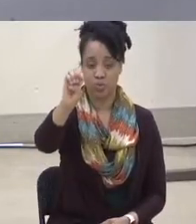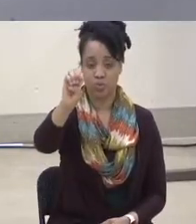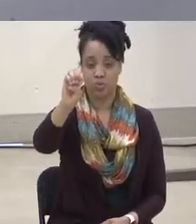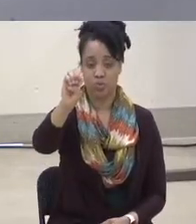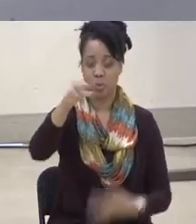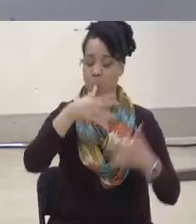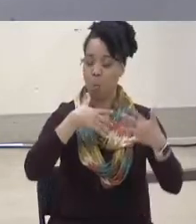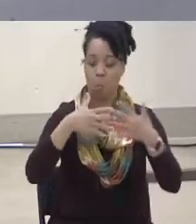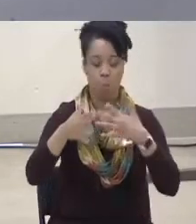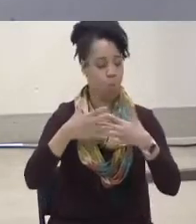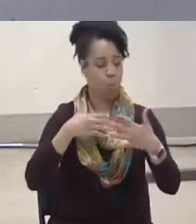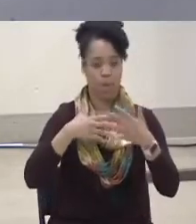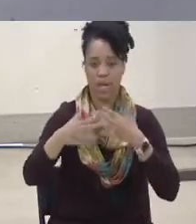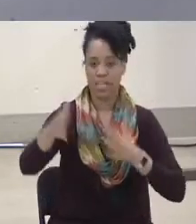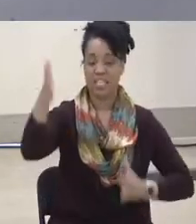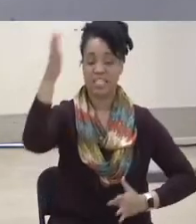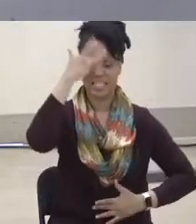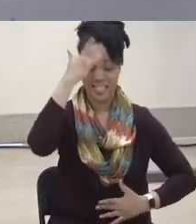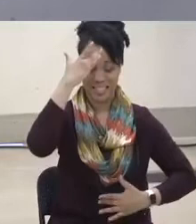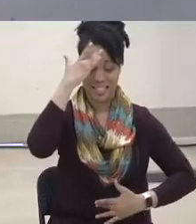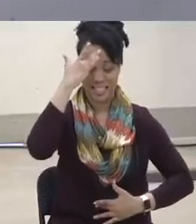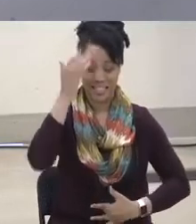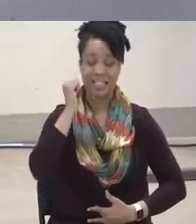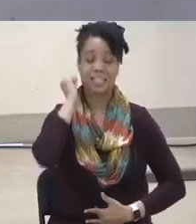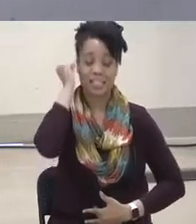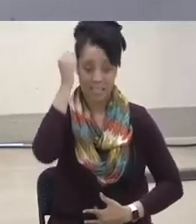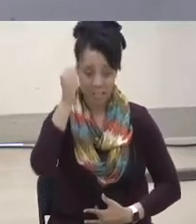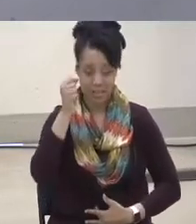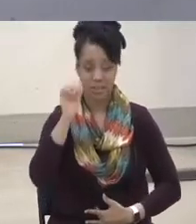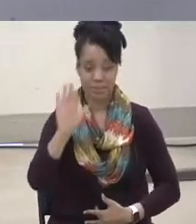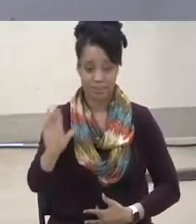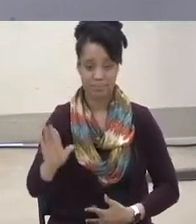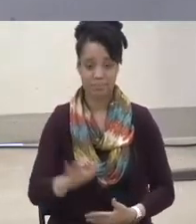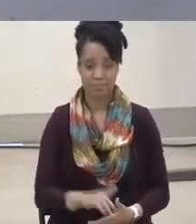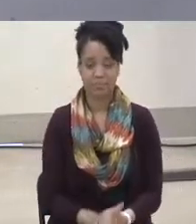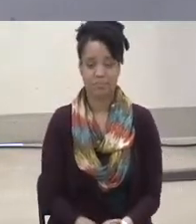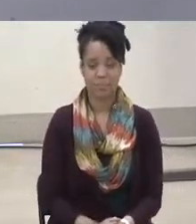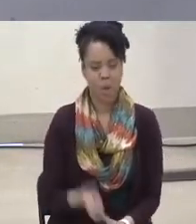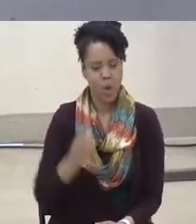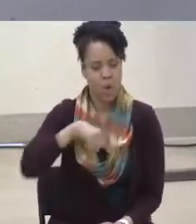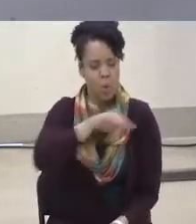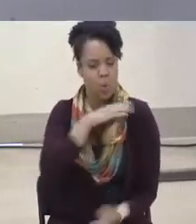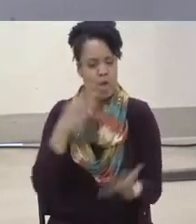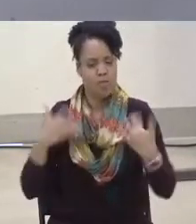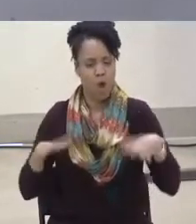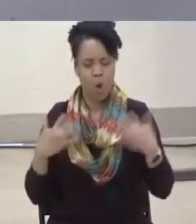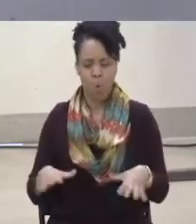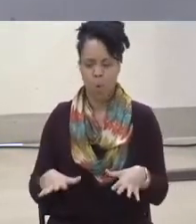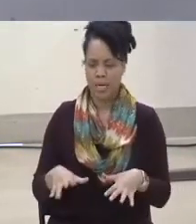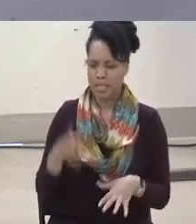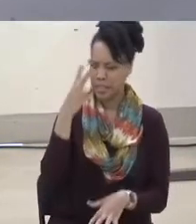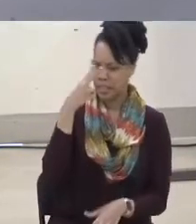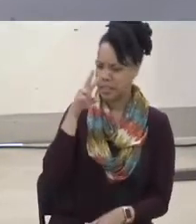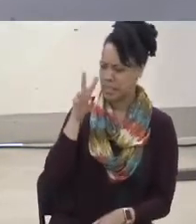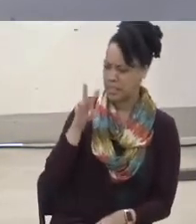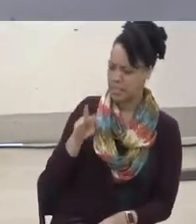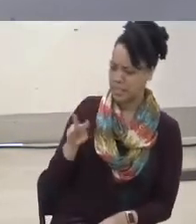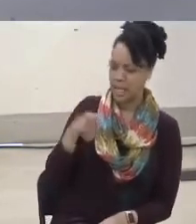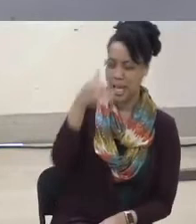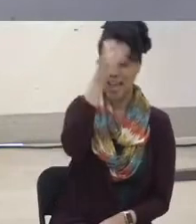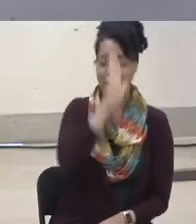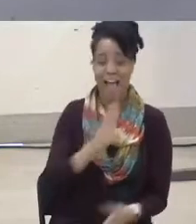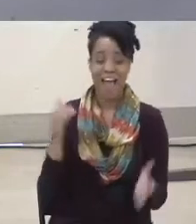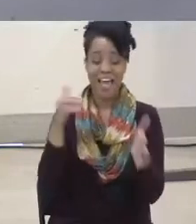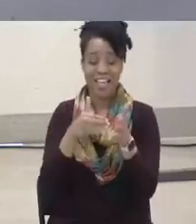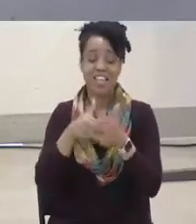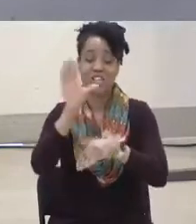whatsoever sickness that there shall be. o plaga o enfermedad que sea. We've already watched God at this church. Ya